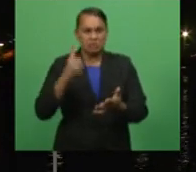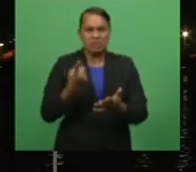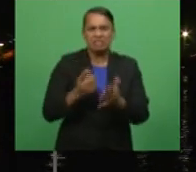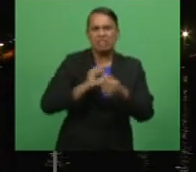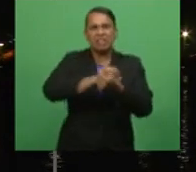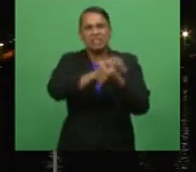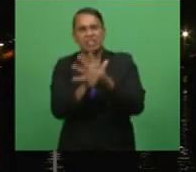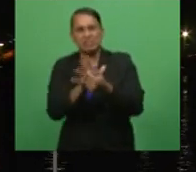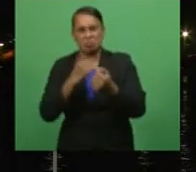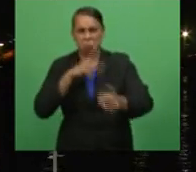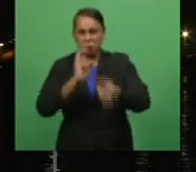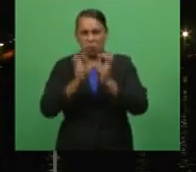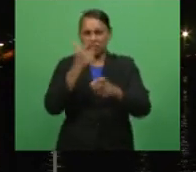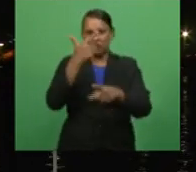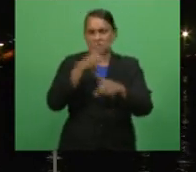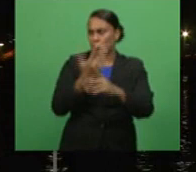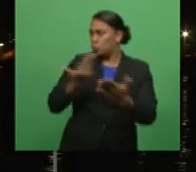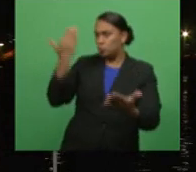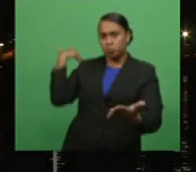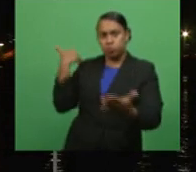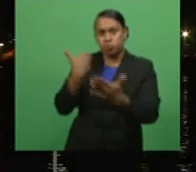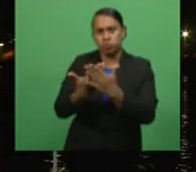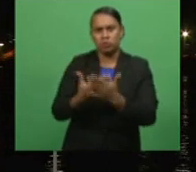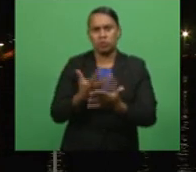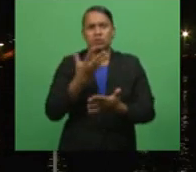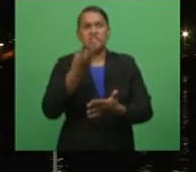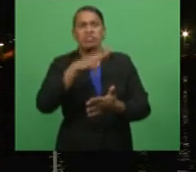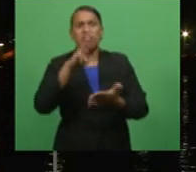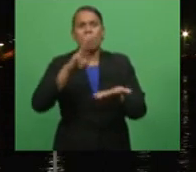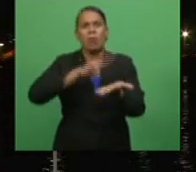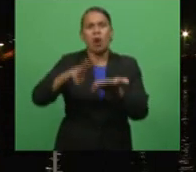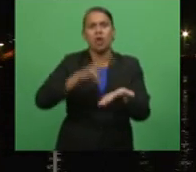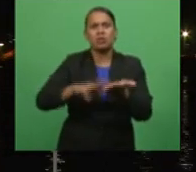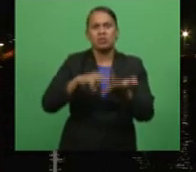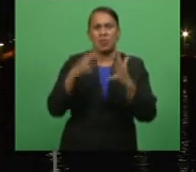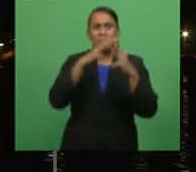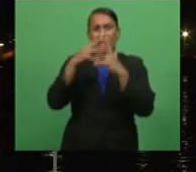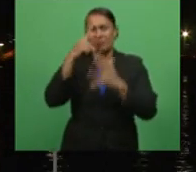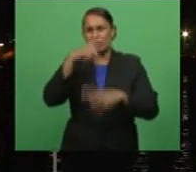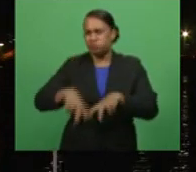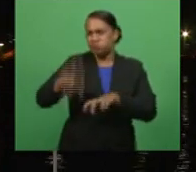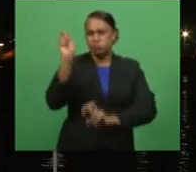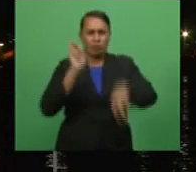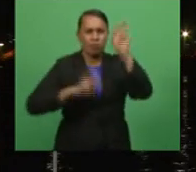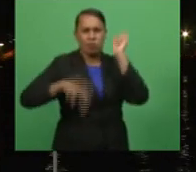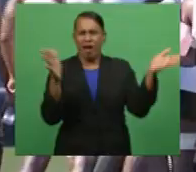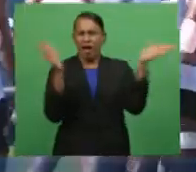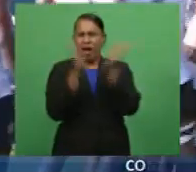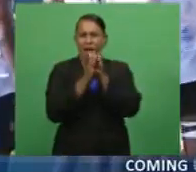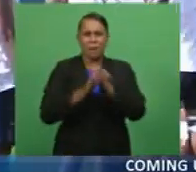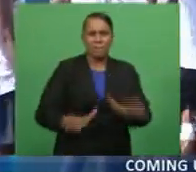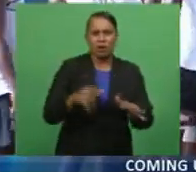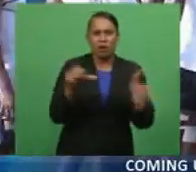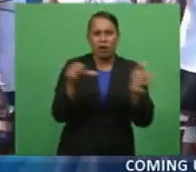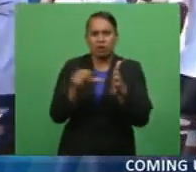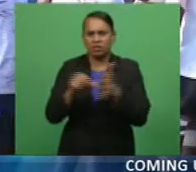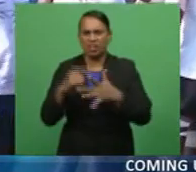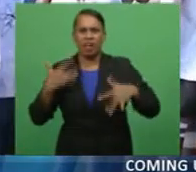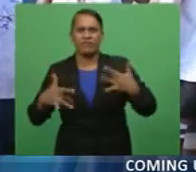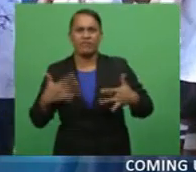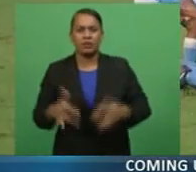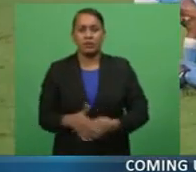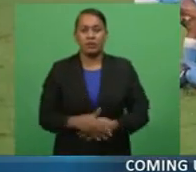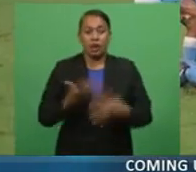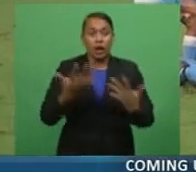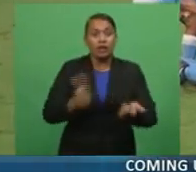than 33 million Americans have lost their jobs. For some, the subway has now become a refuge. In sports after